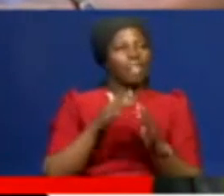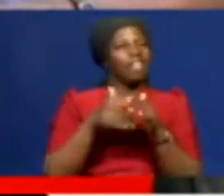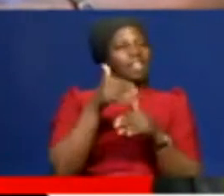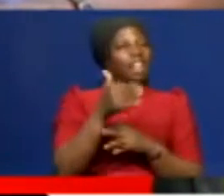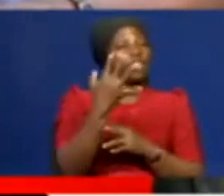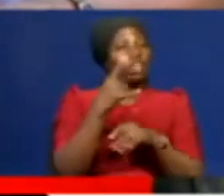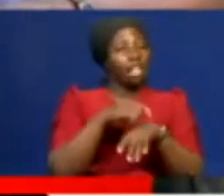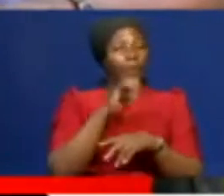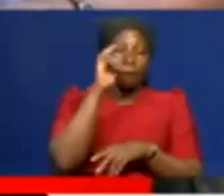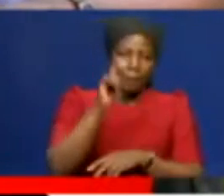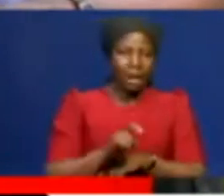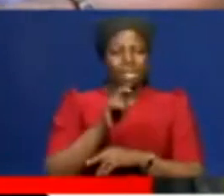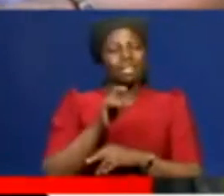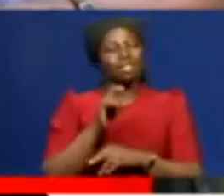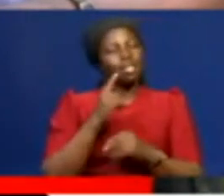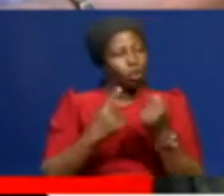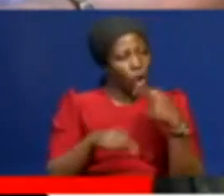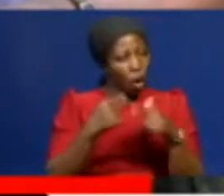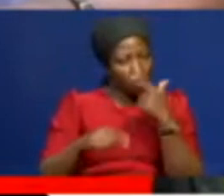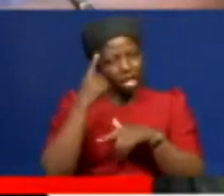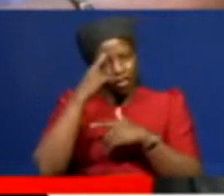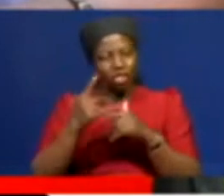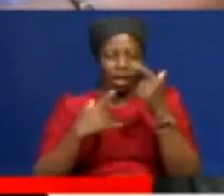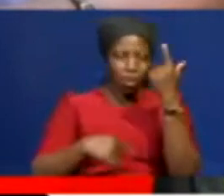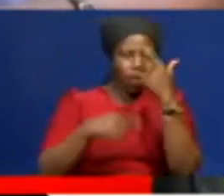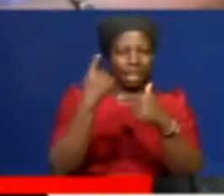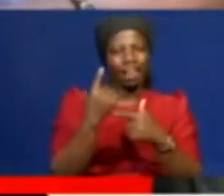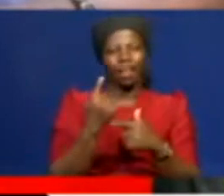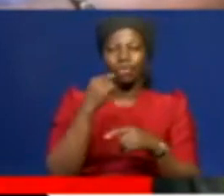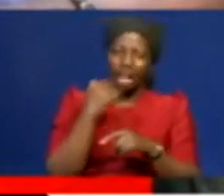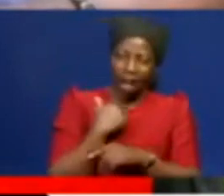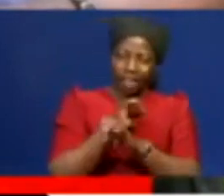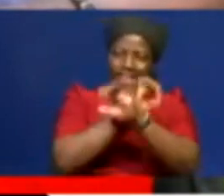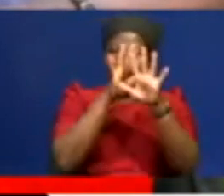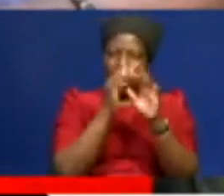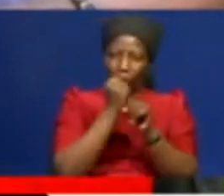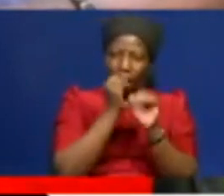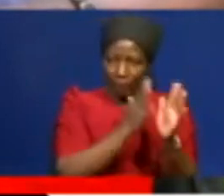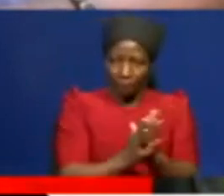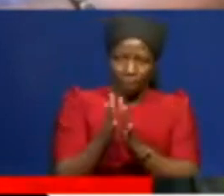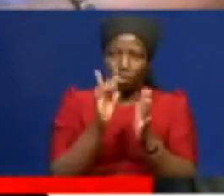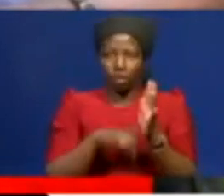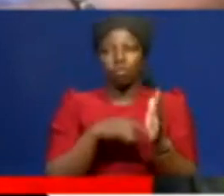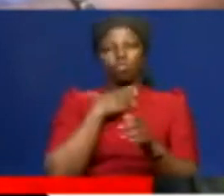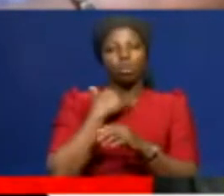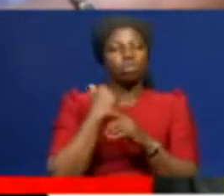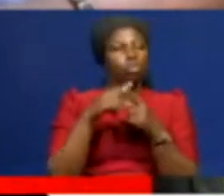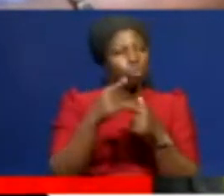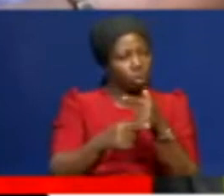seasons, we have to be title contenders. Mm. We have a clear work plan on how we want to take